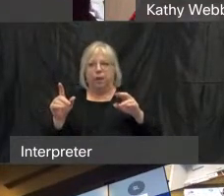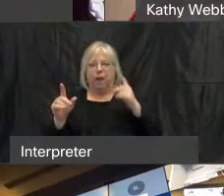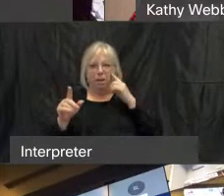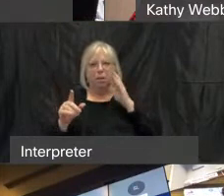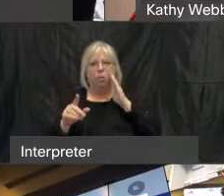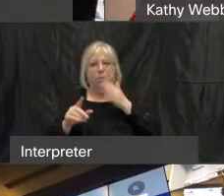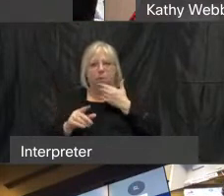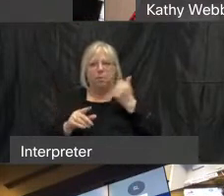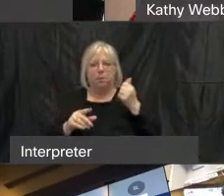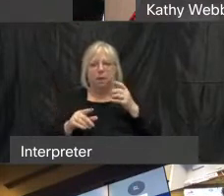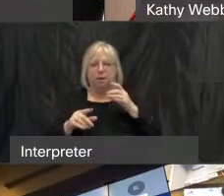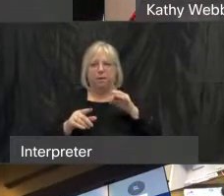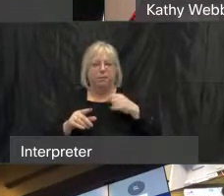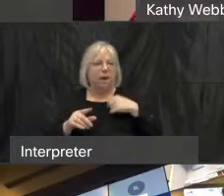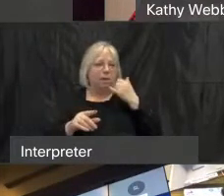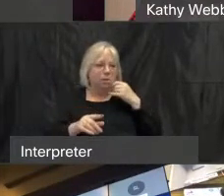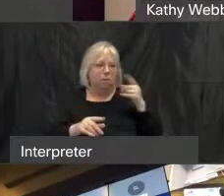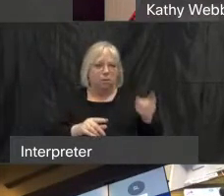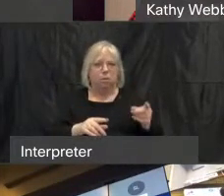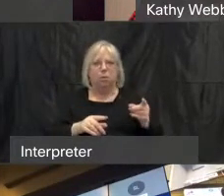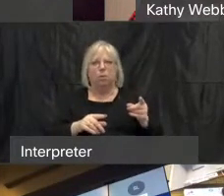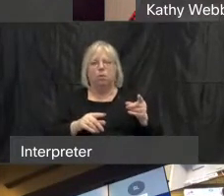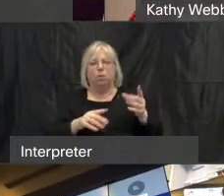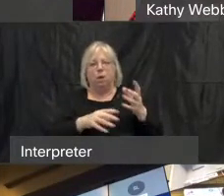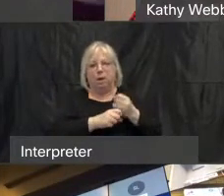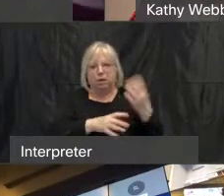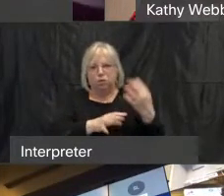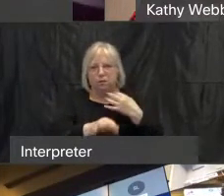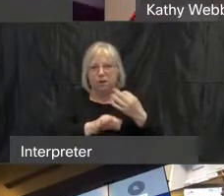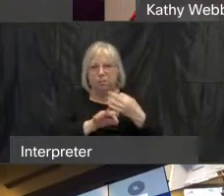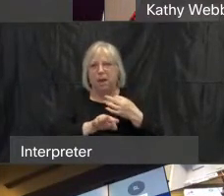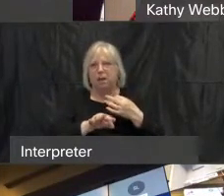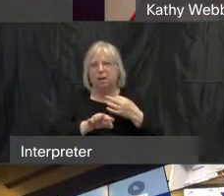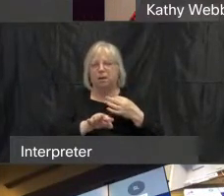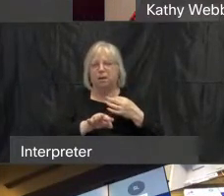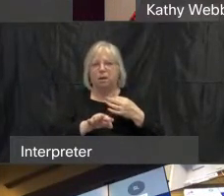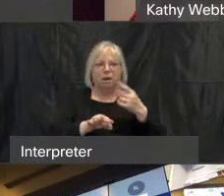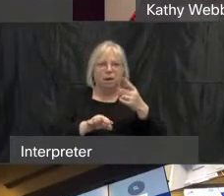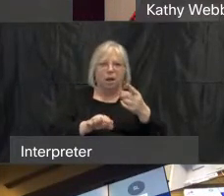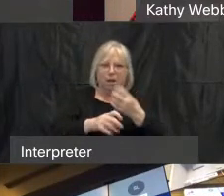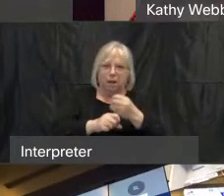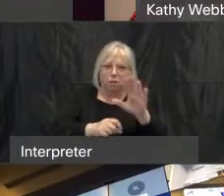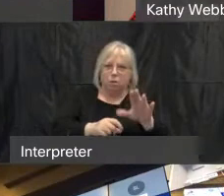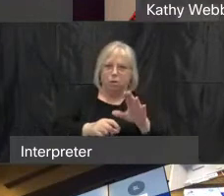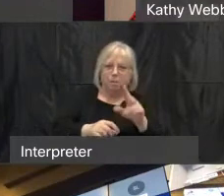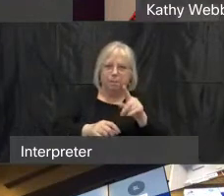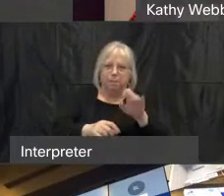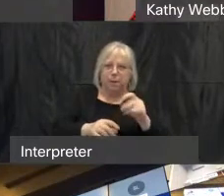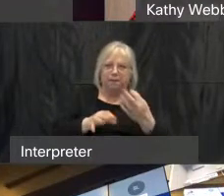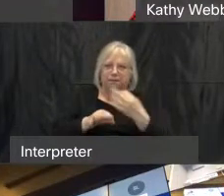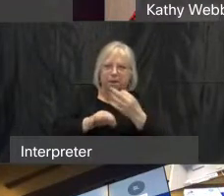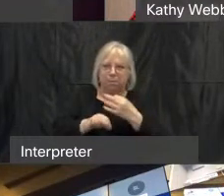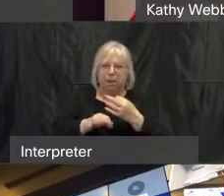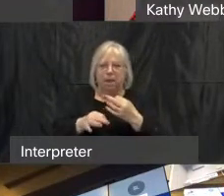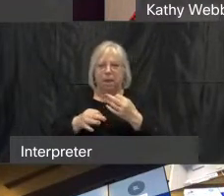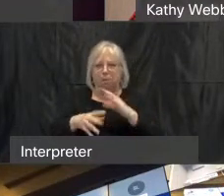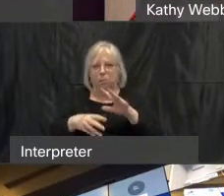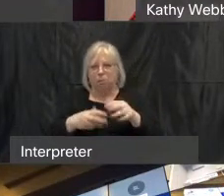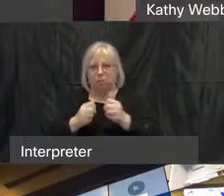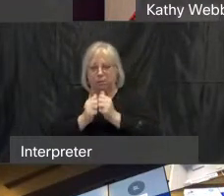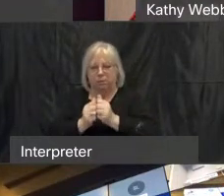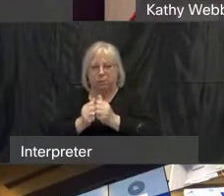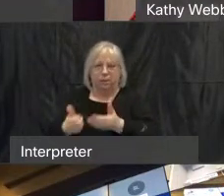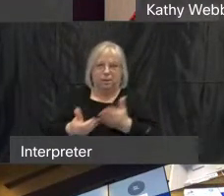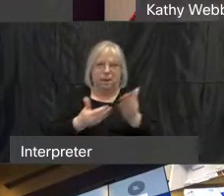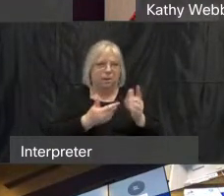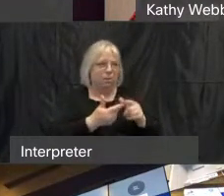if I'll call you, mm-hmm. get your feedback. I'll call you, get your feedback. Mm-hmm. We'll take that feedback to